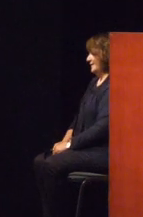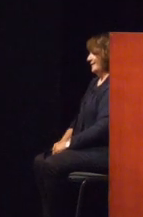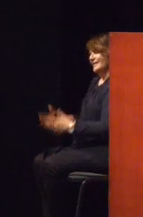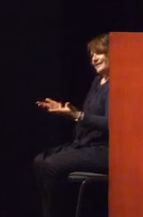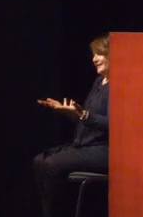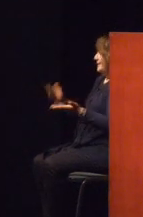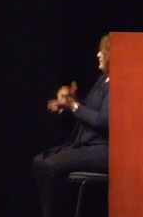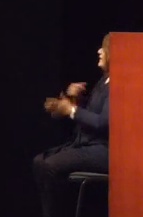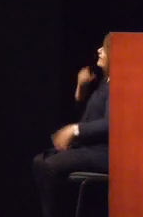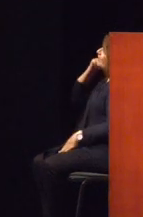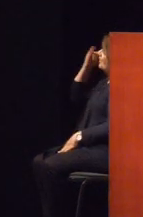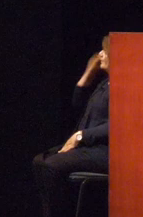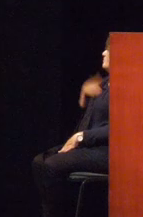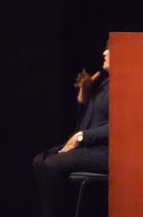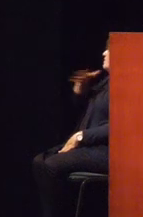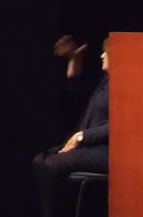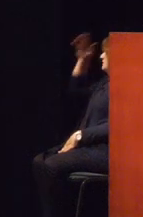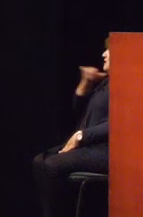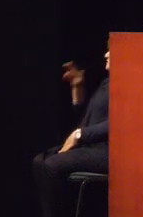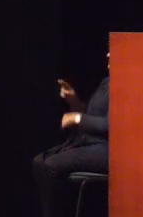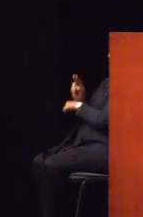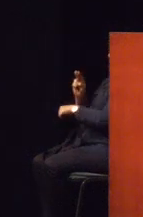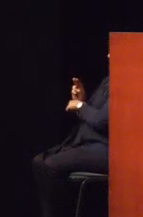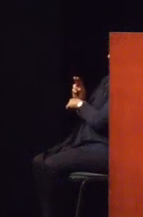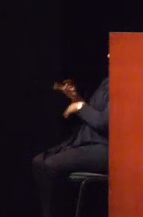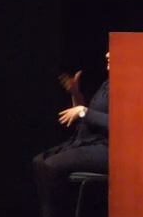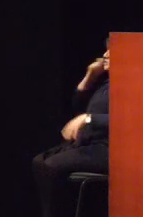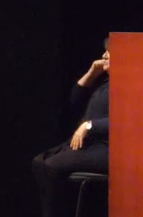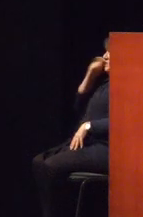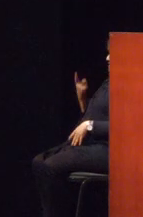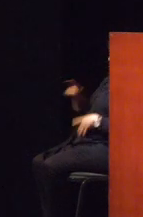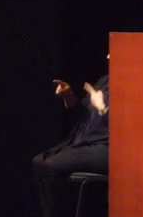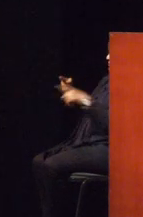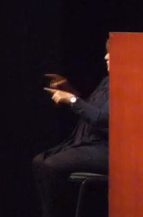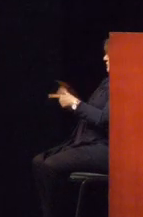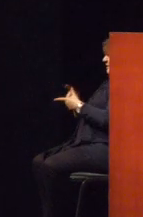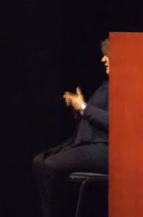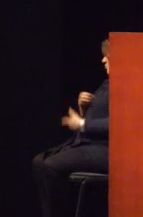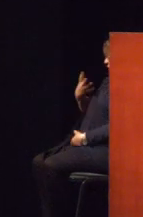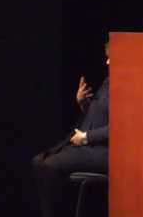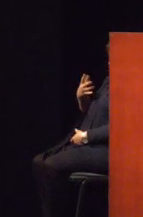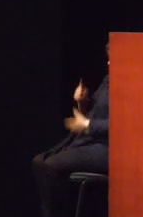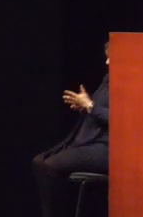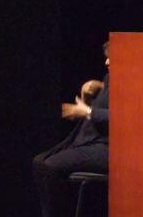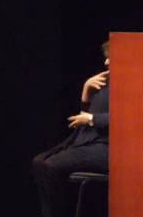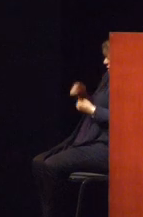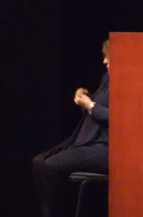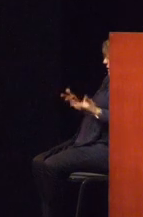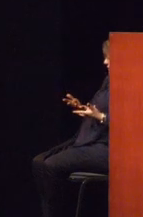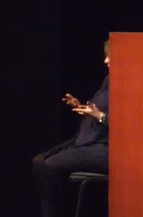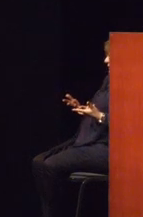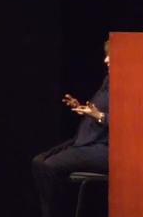thought, if my parents don't use racial slurs, what is it about being white that I should talk about? I'll tell you a couple of things. So